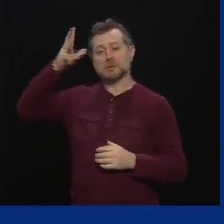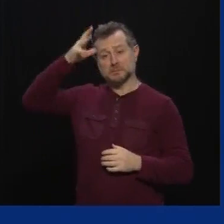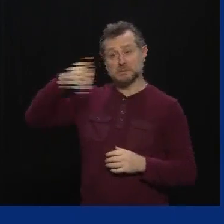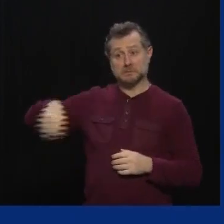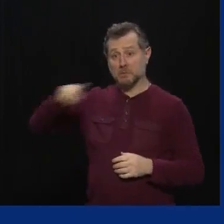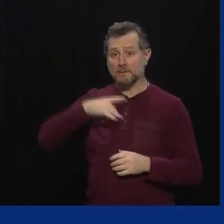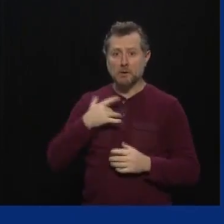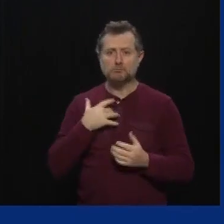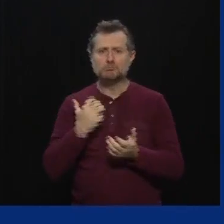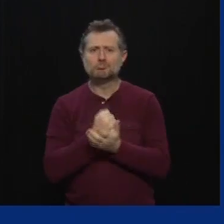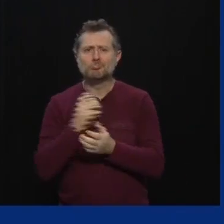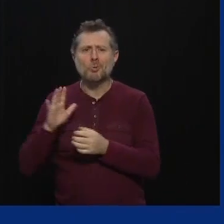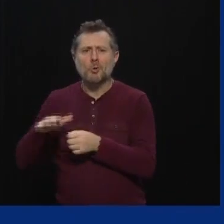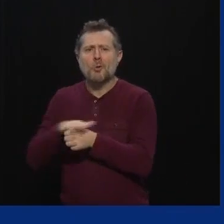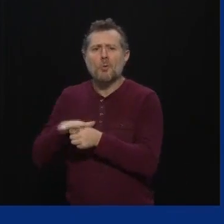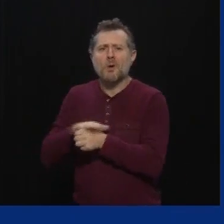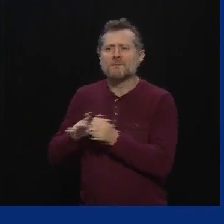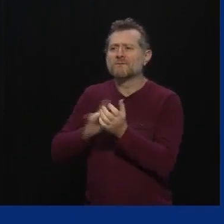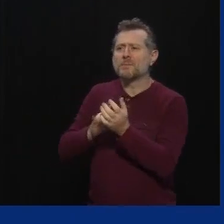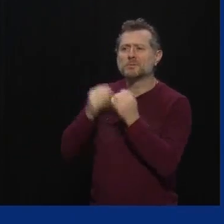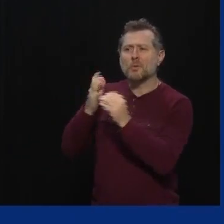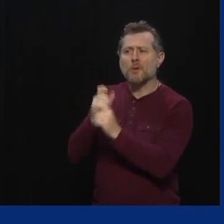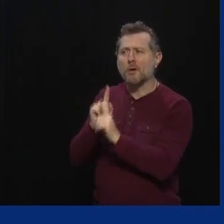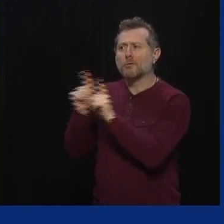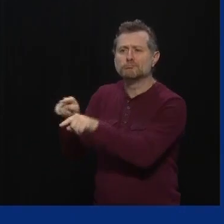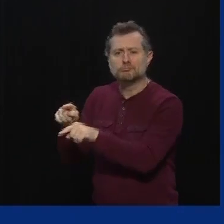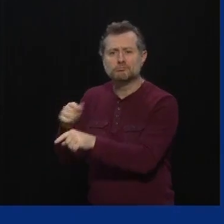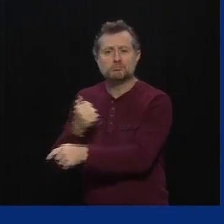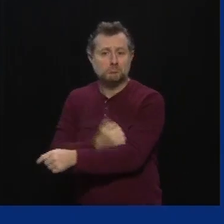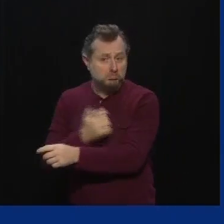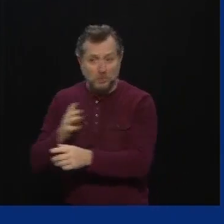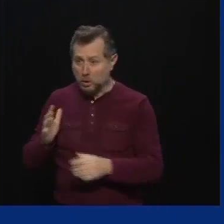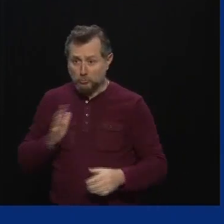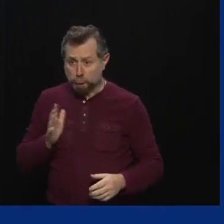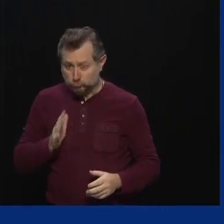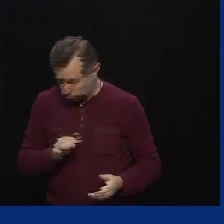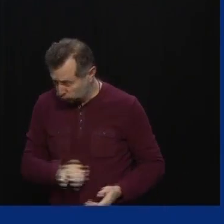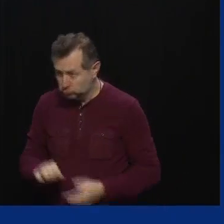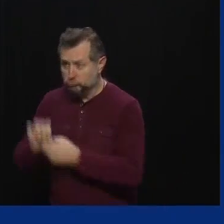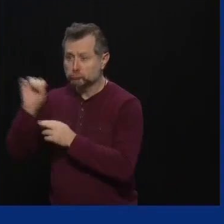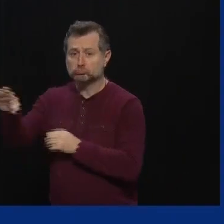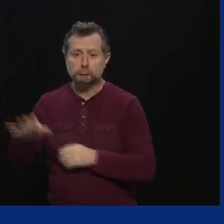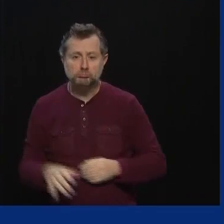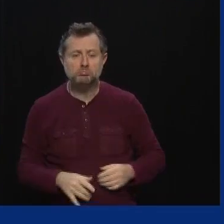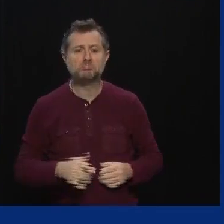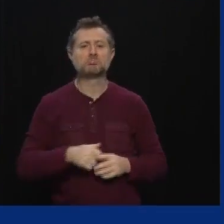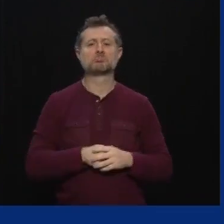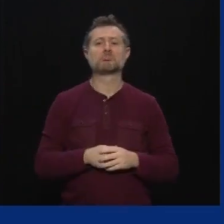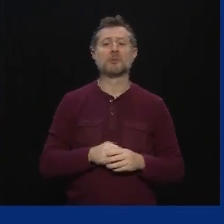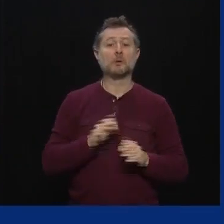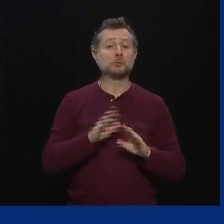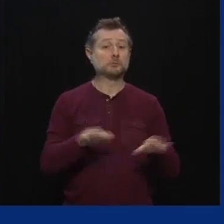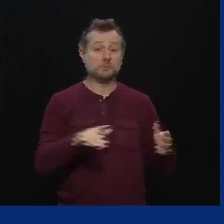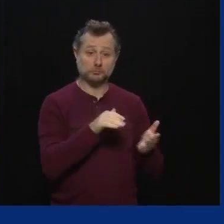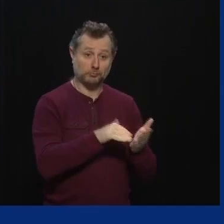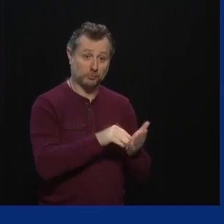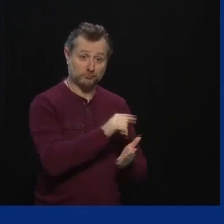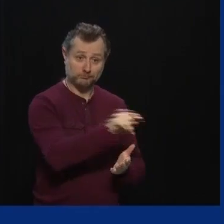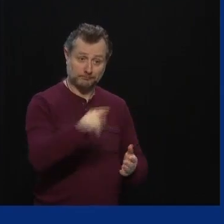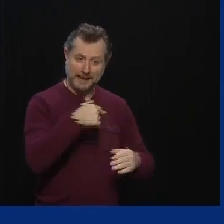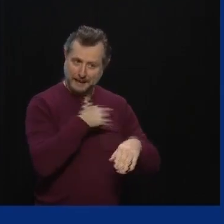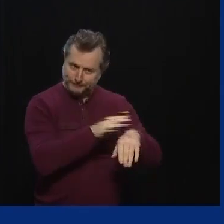pharmacy too. That's fine. They'll have plenty of supply as well. So pediatricians, start getting ready. It's coming. It's coming, and